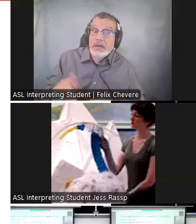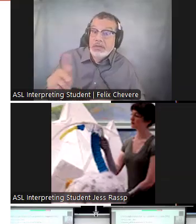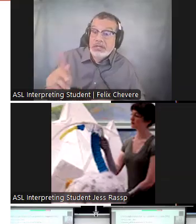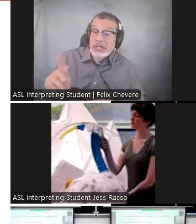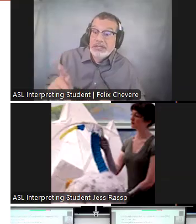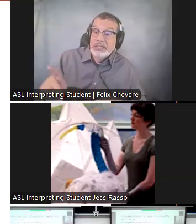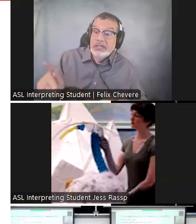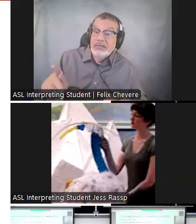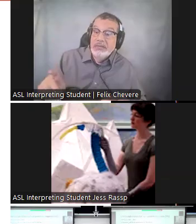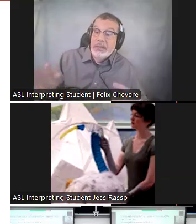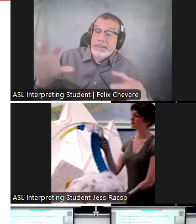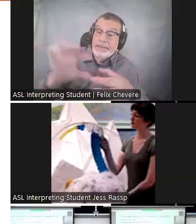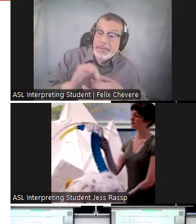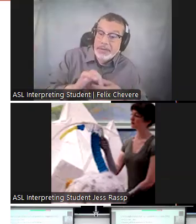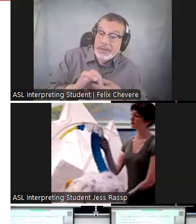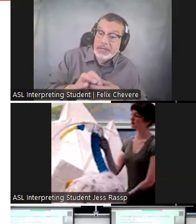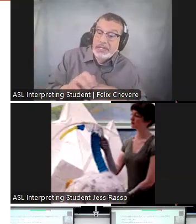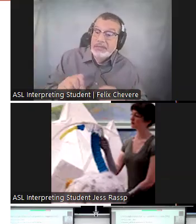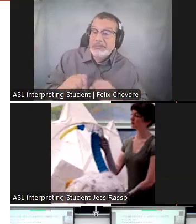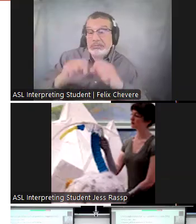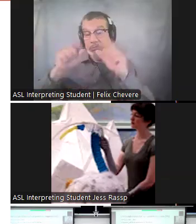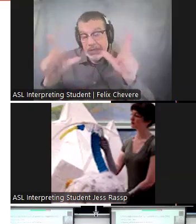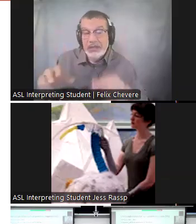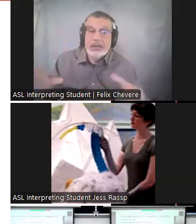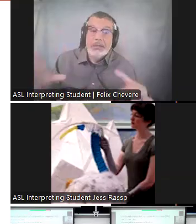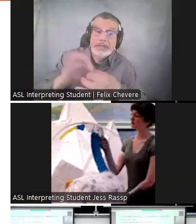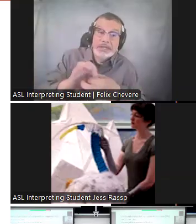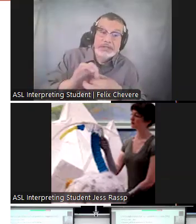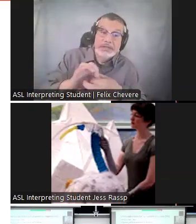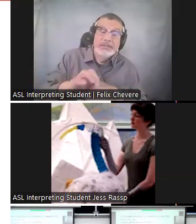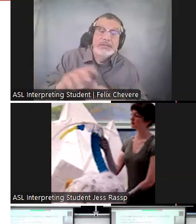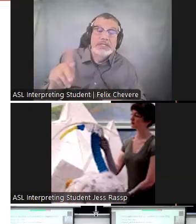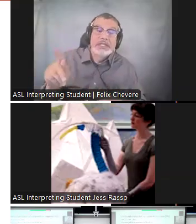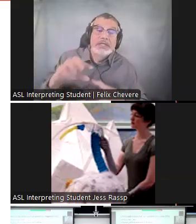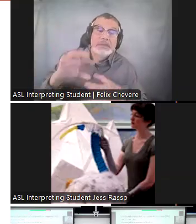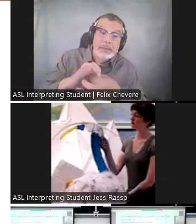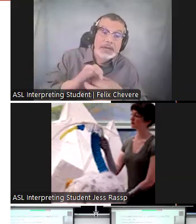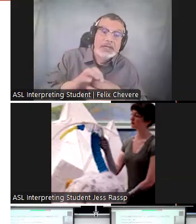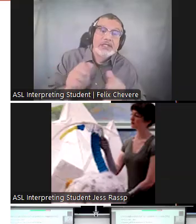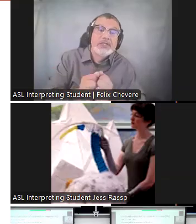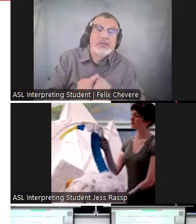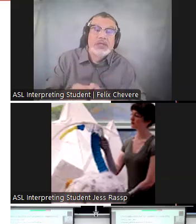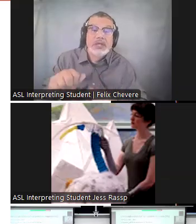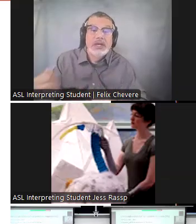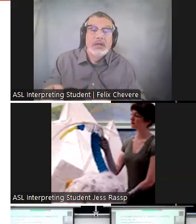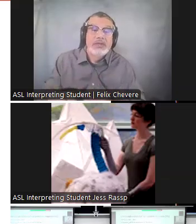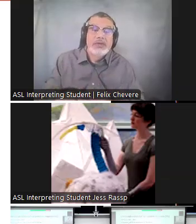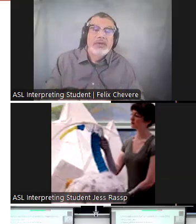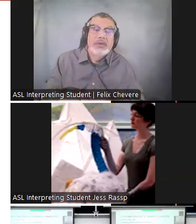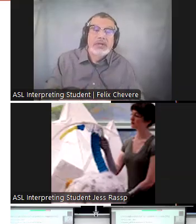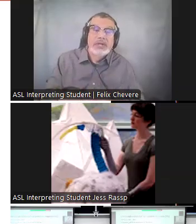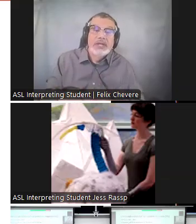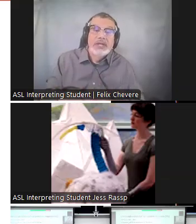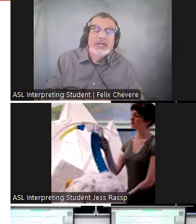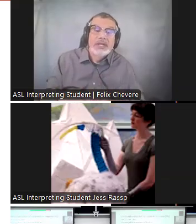which is called calmodulin. All right. And basically what happens